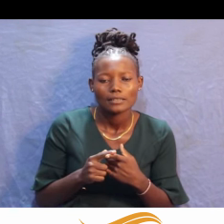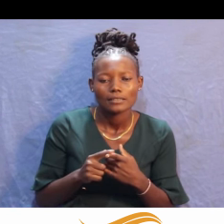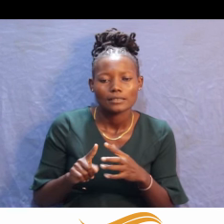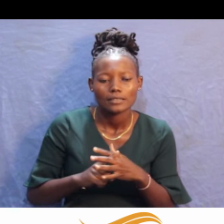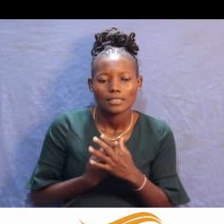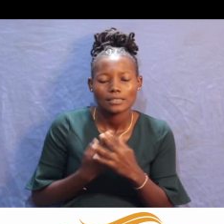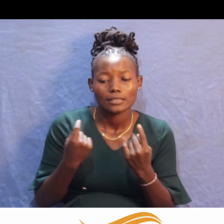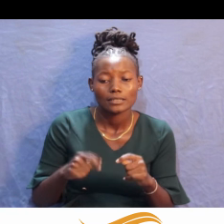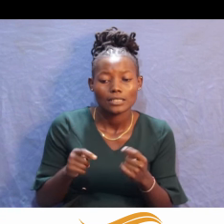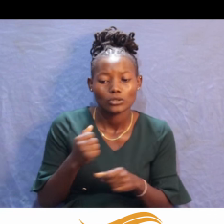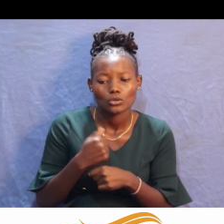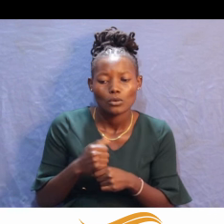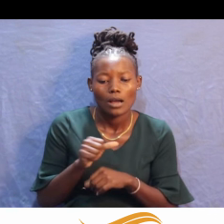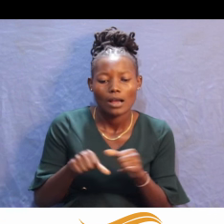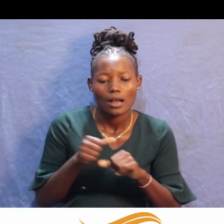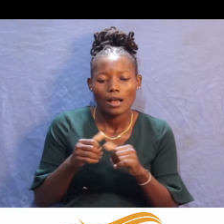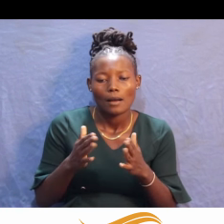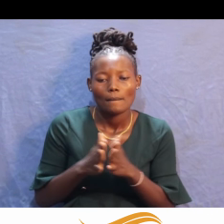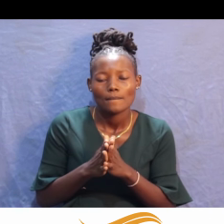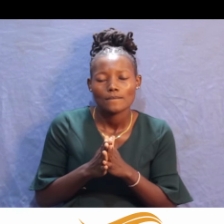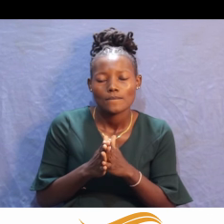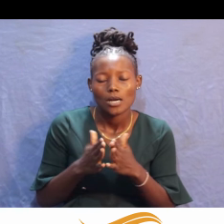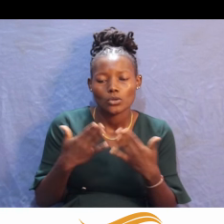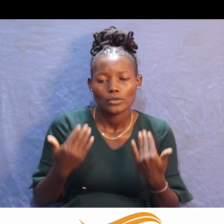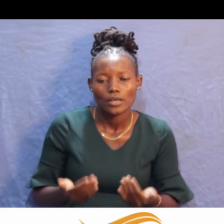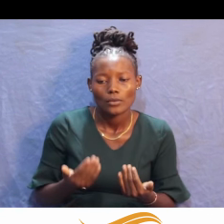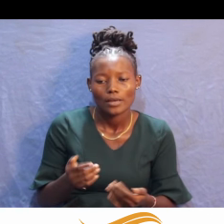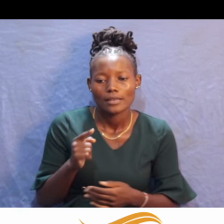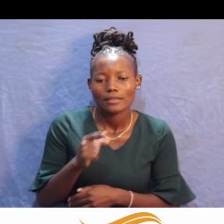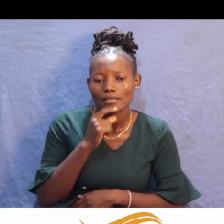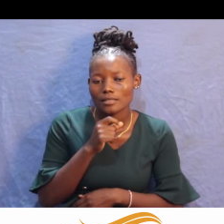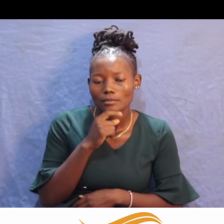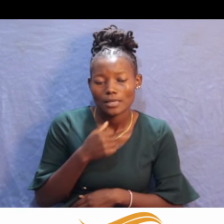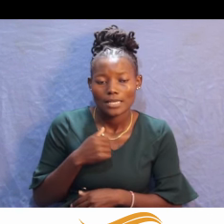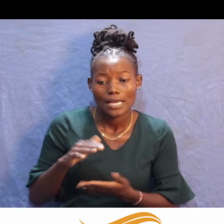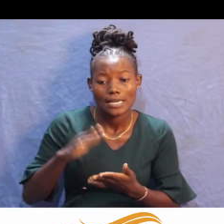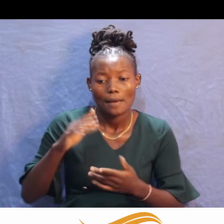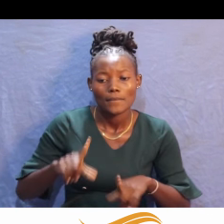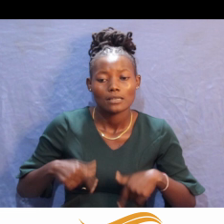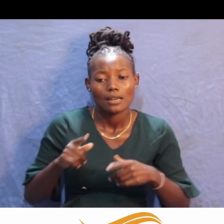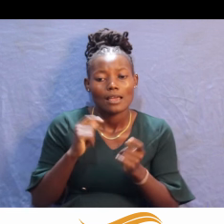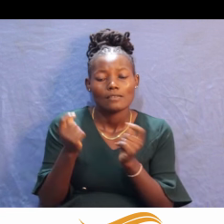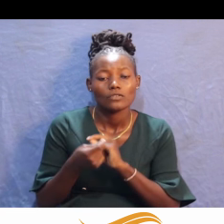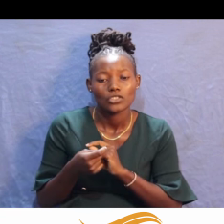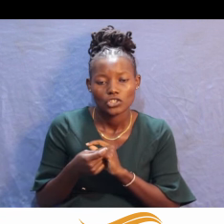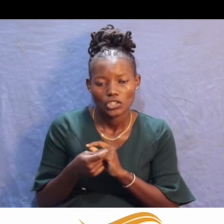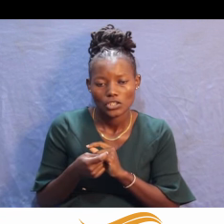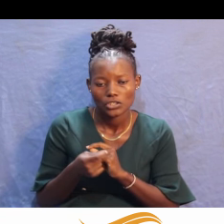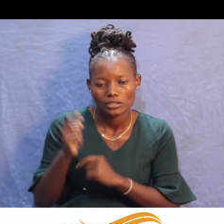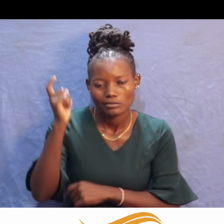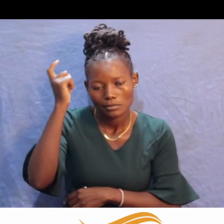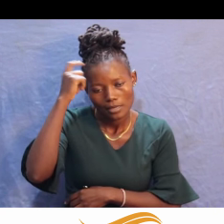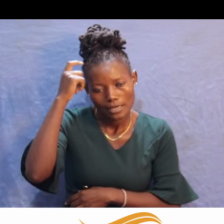This going from left to right. This guy had a major life-changing event in his head. The